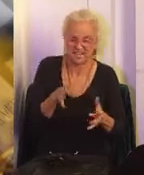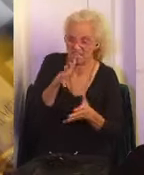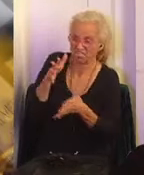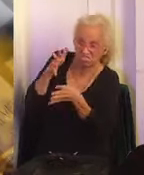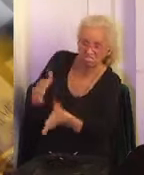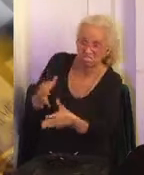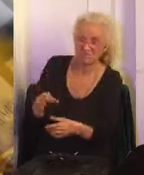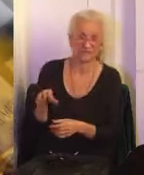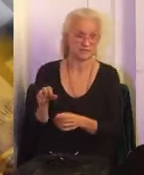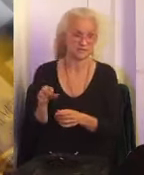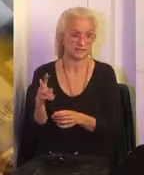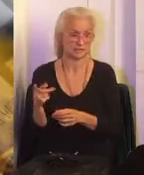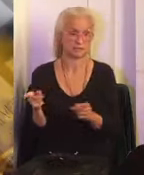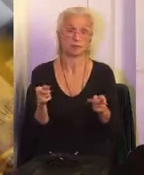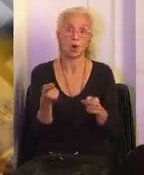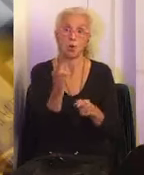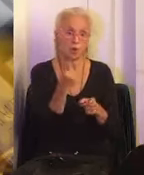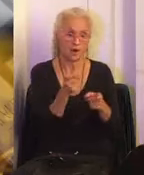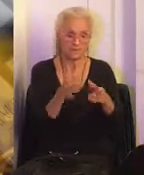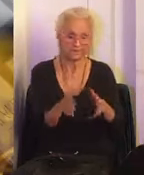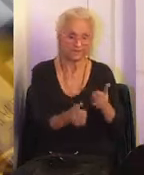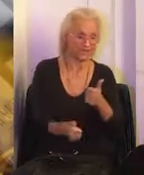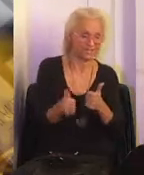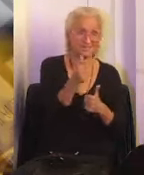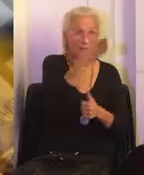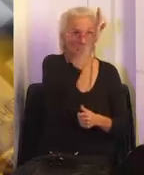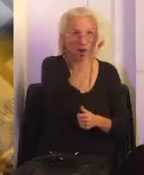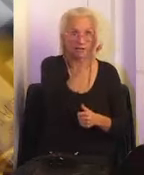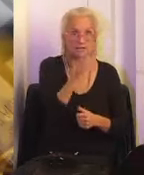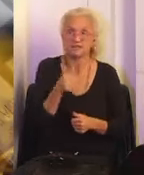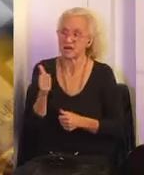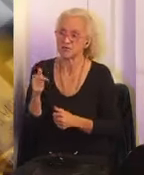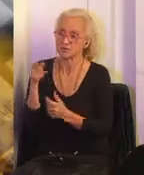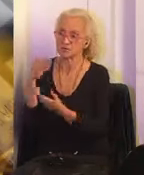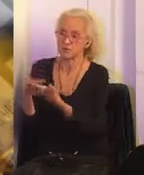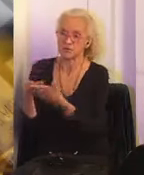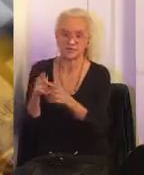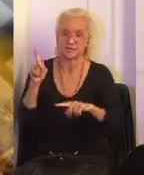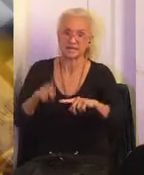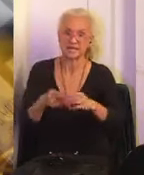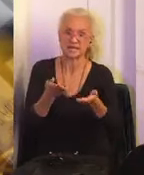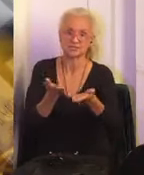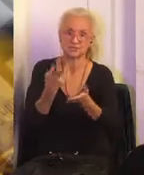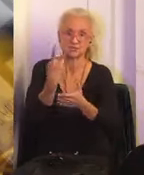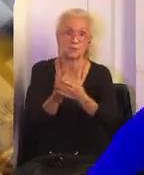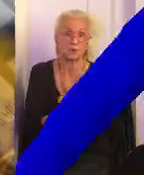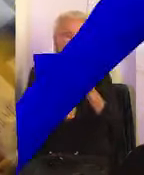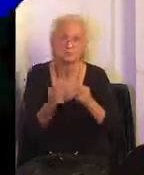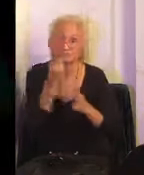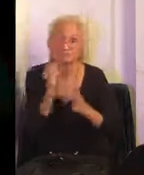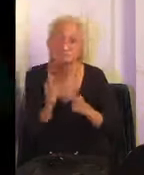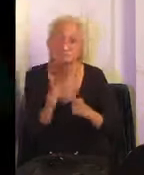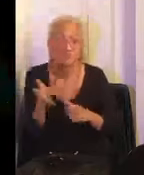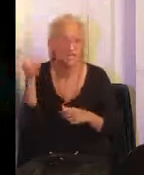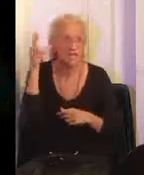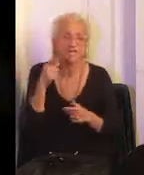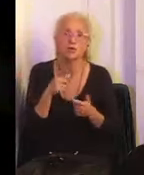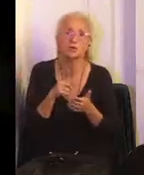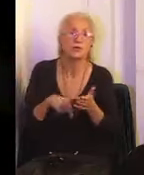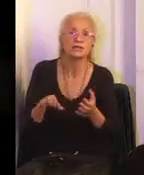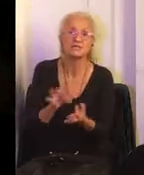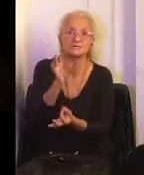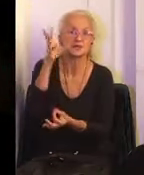second. One manager is God and the other is money. You can't serve them both. Hear what the Spirit says